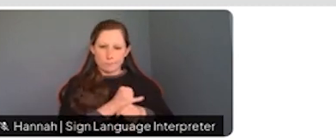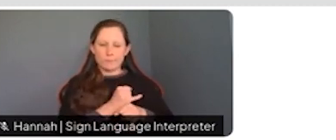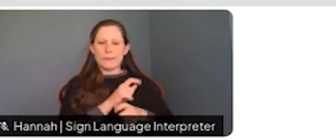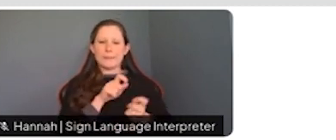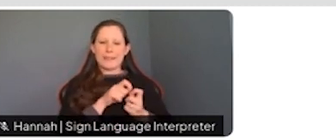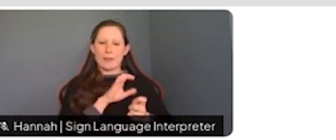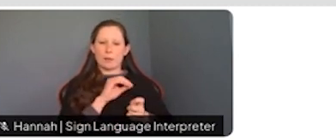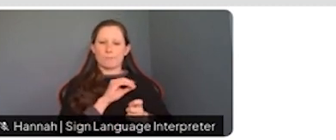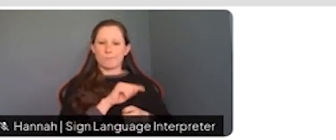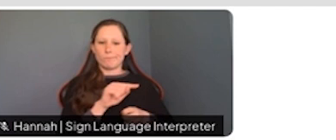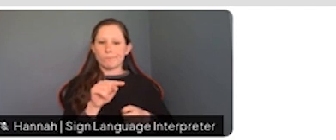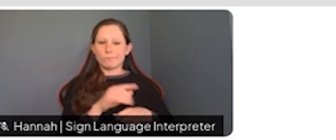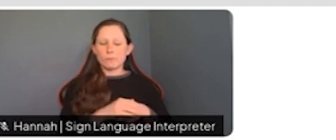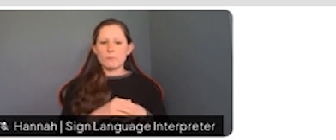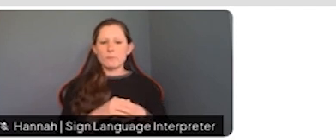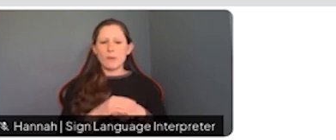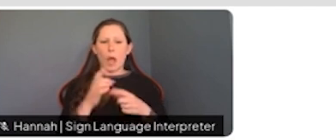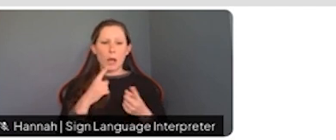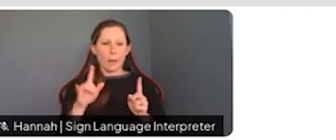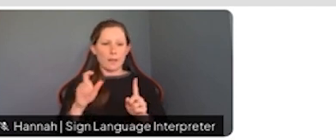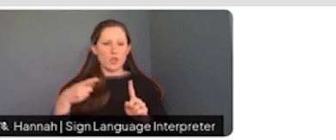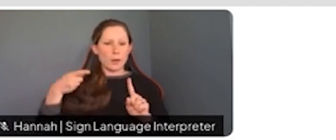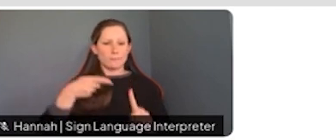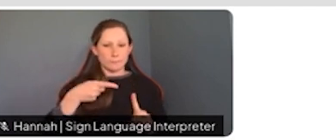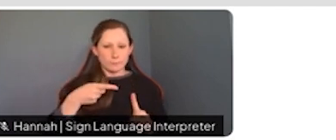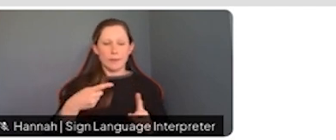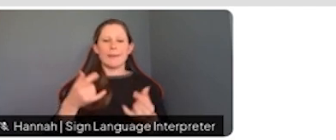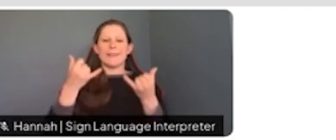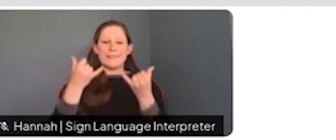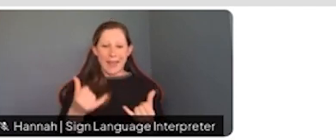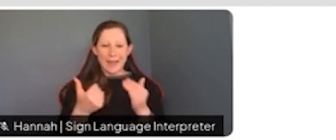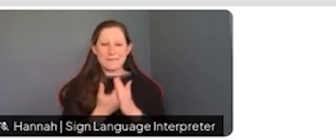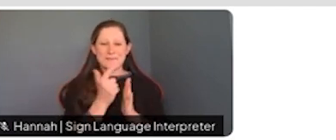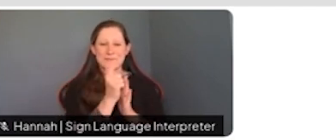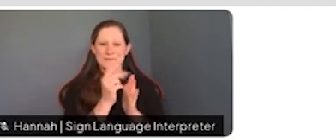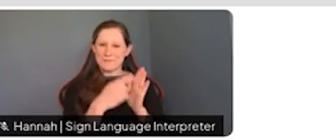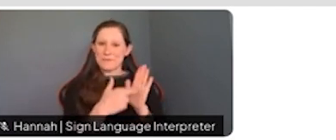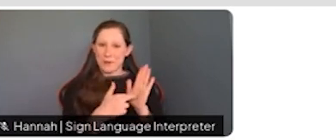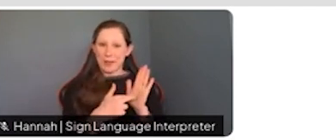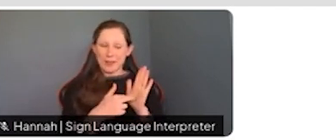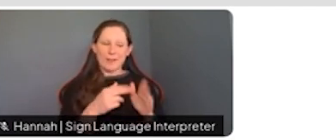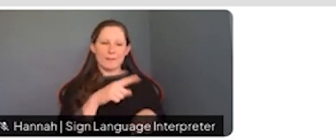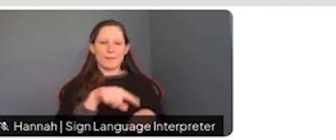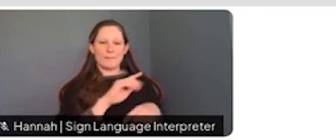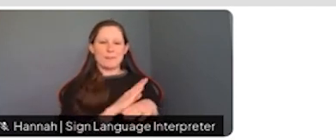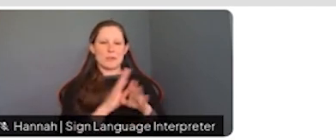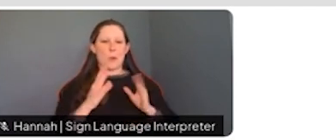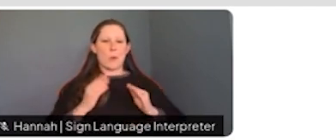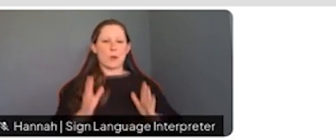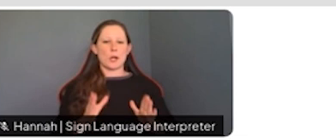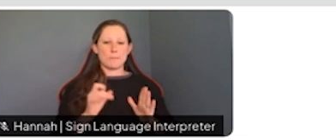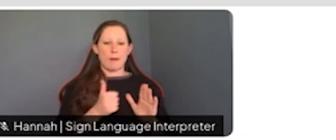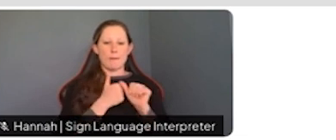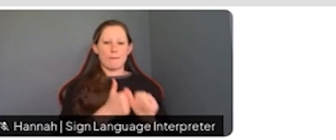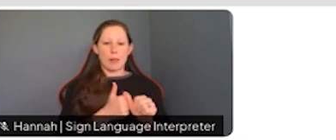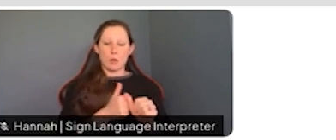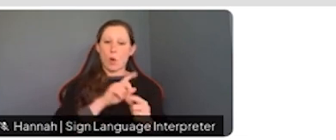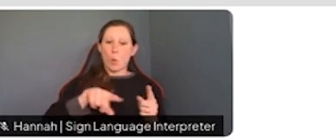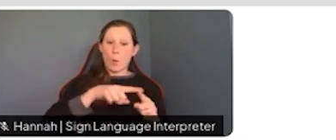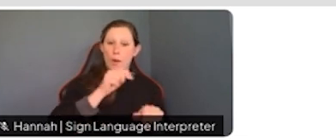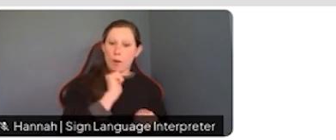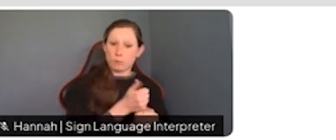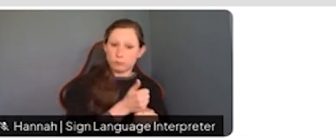accomplish this objective, the new rules require companies to report their beneficial owners at the time of formation and then